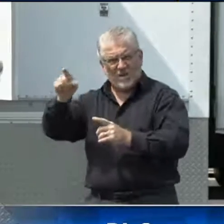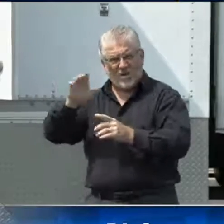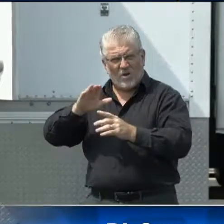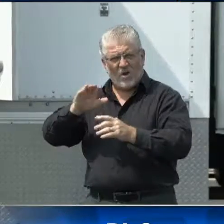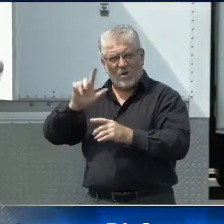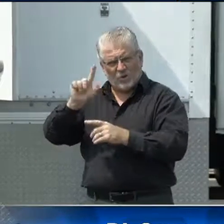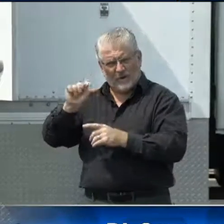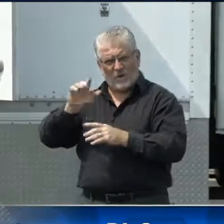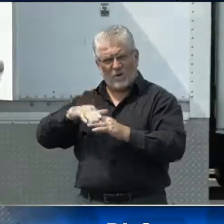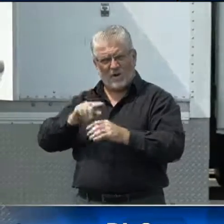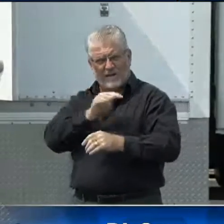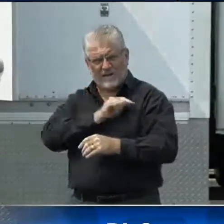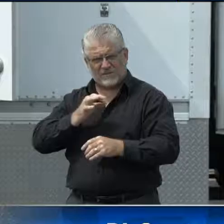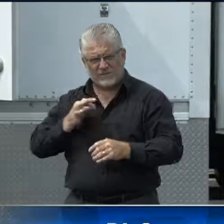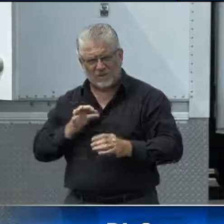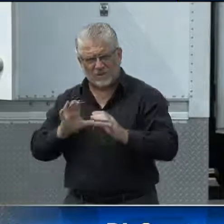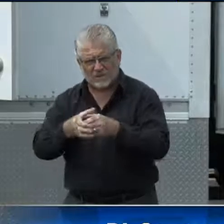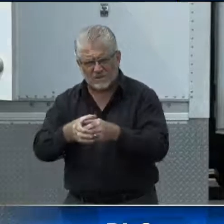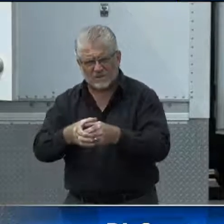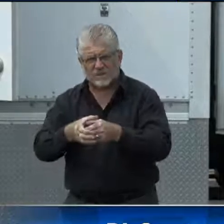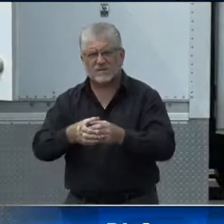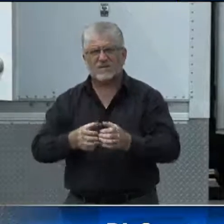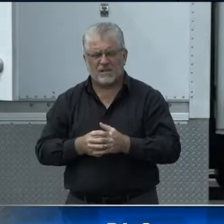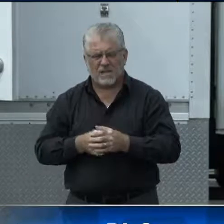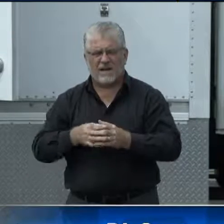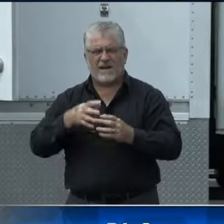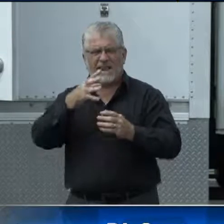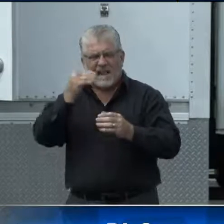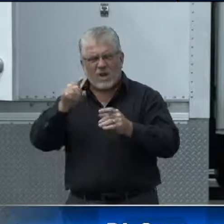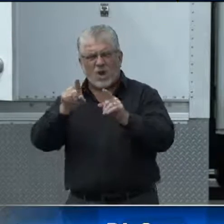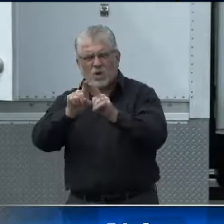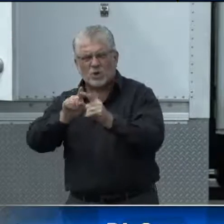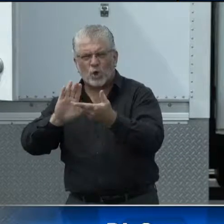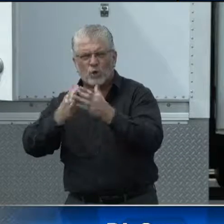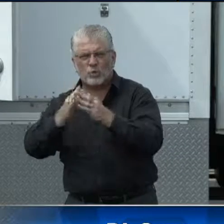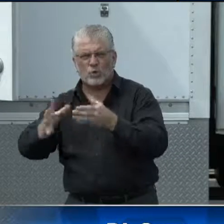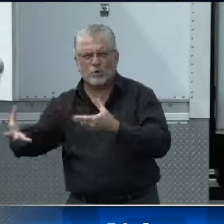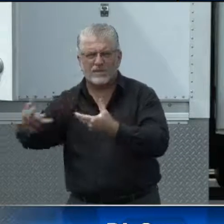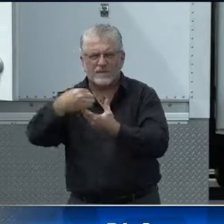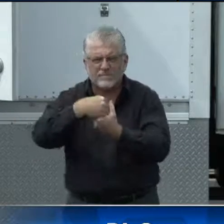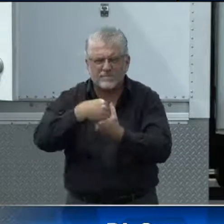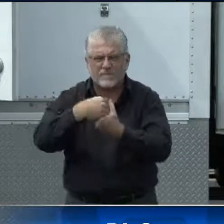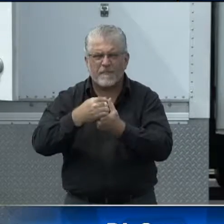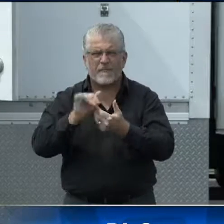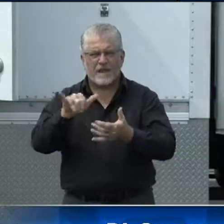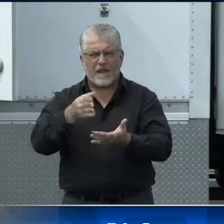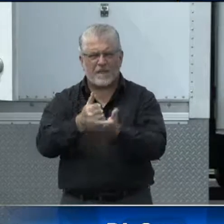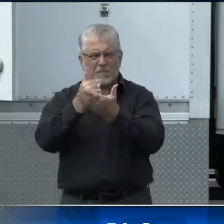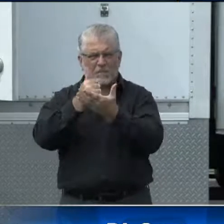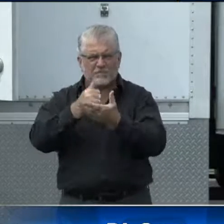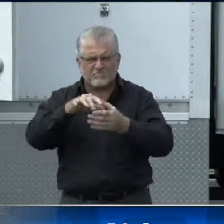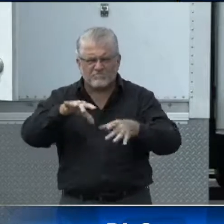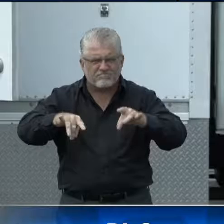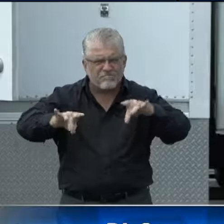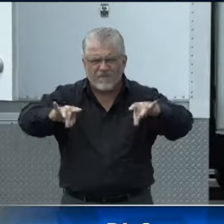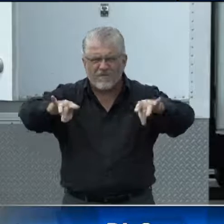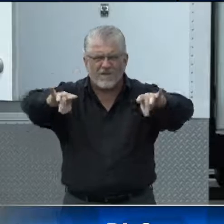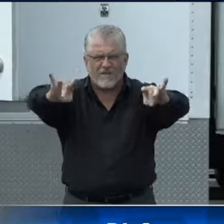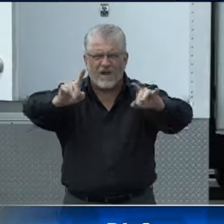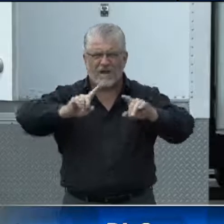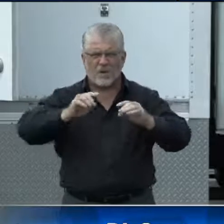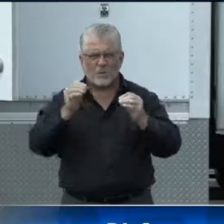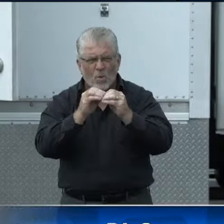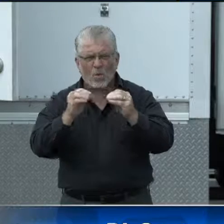Force both find solutions to issues related to COVID-19, including providing testing